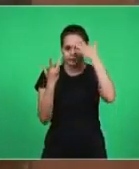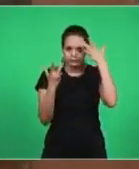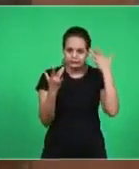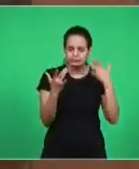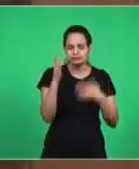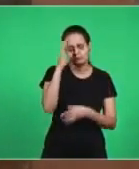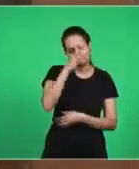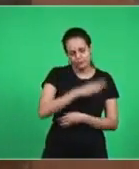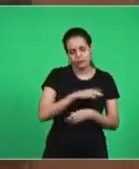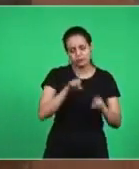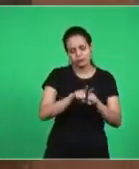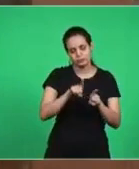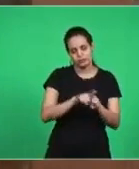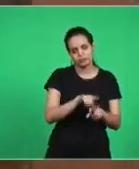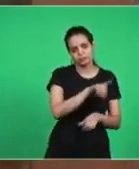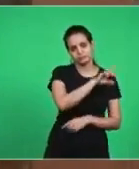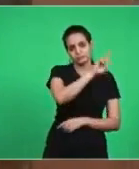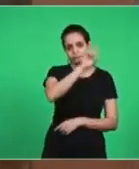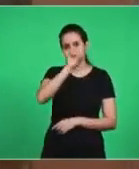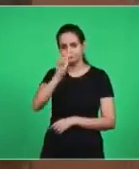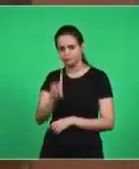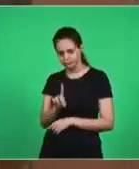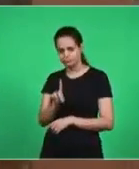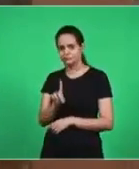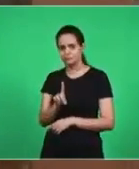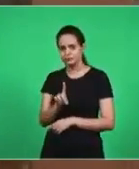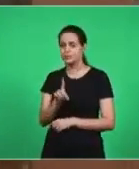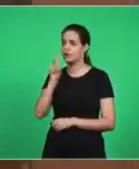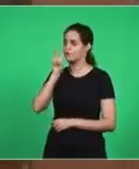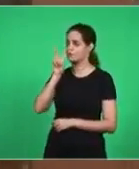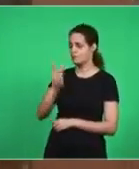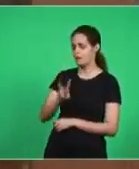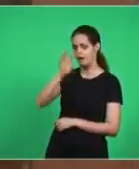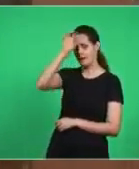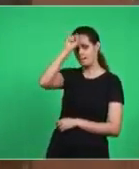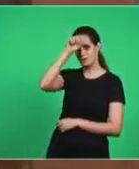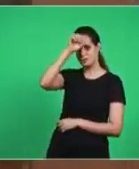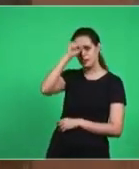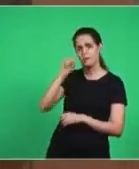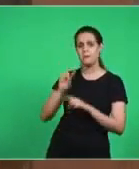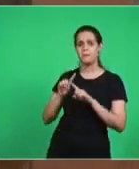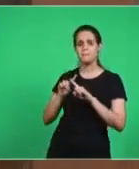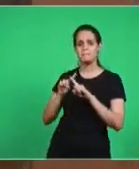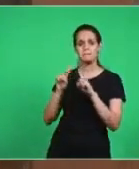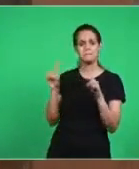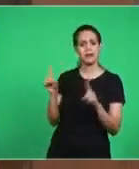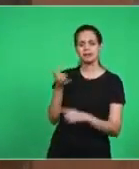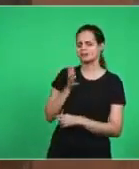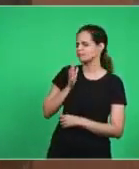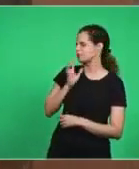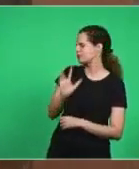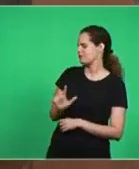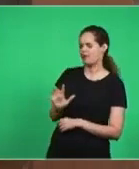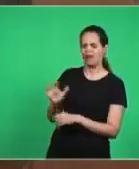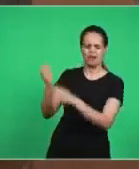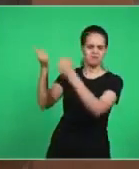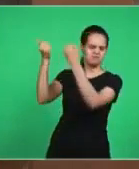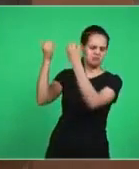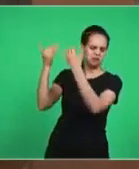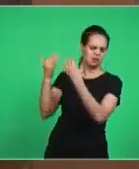They are the ones who heard, and they don't want to listen. The ones that the time has arrived, but they don't want to worry about